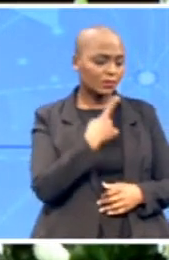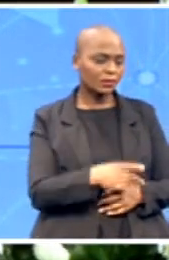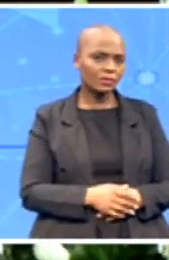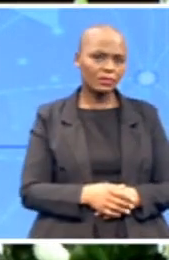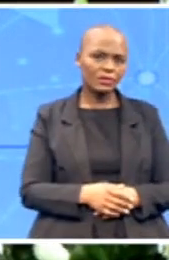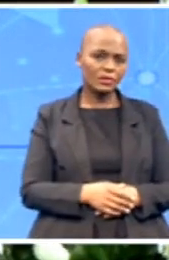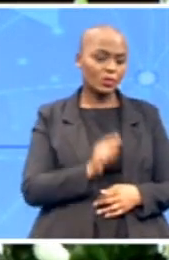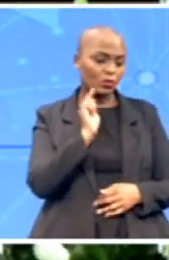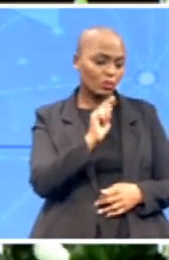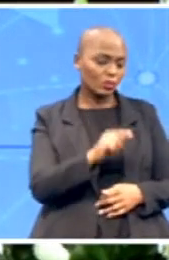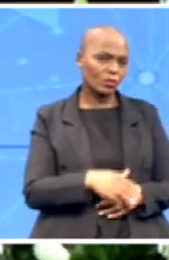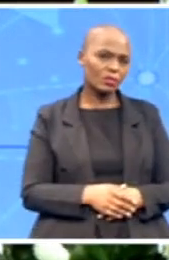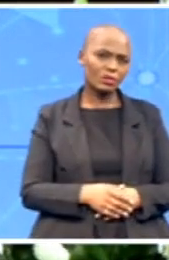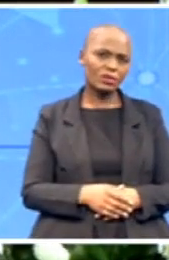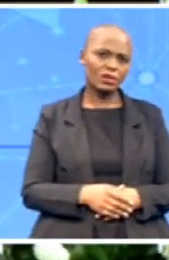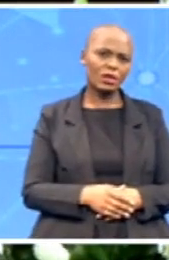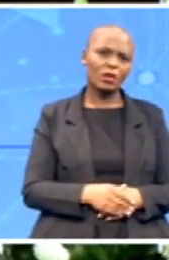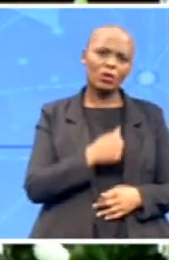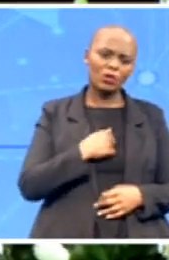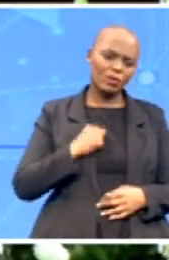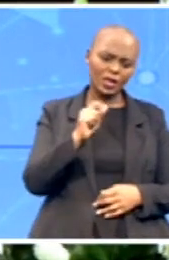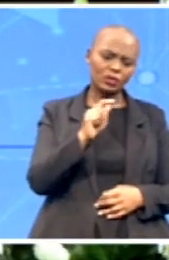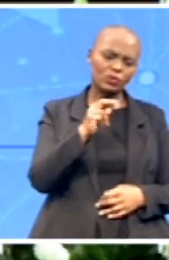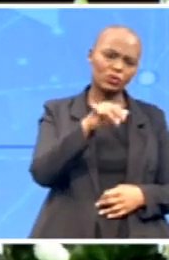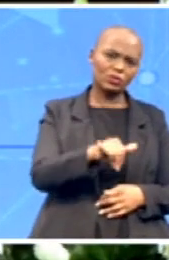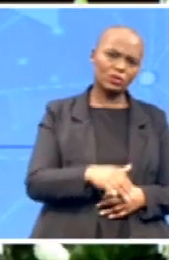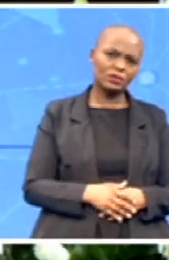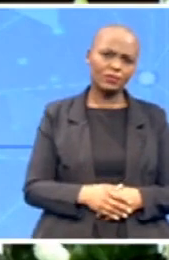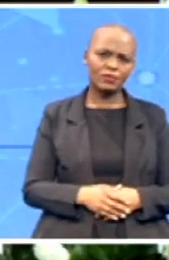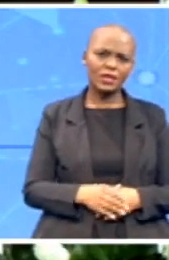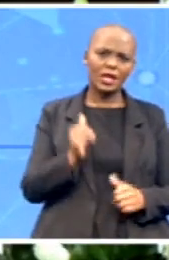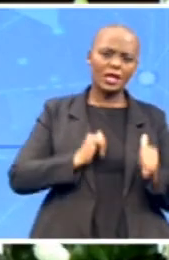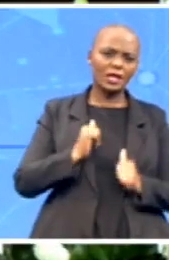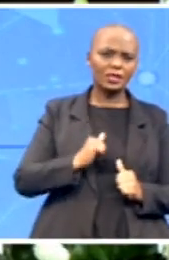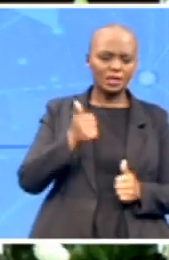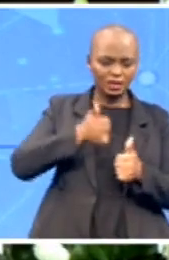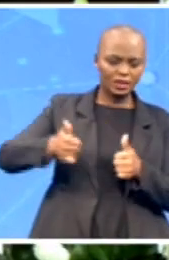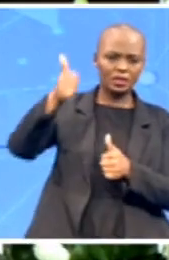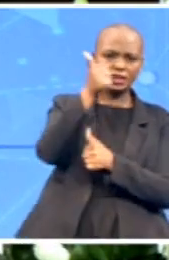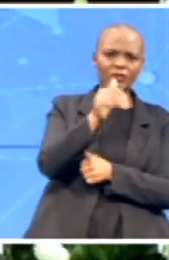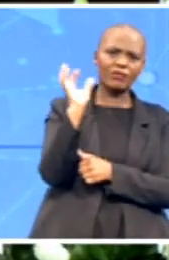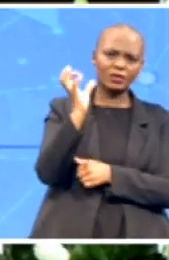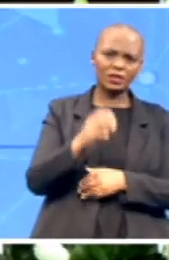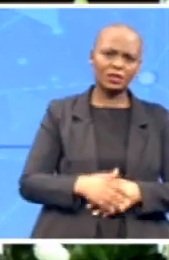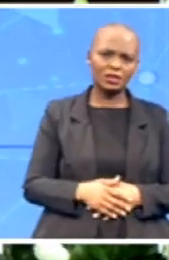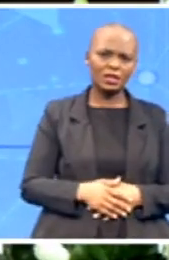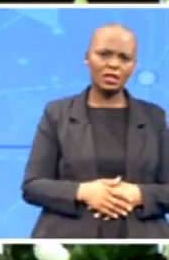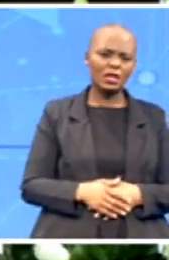Tony. I'm the ex-chief whip of the Free State. What is your name? I'm in a meeting. I said,